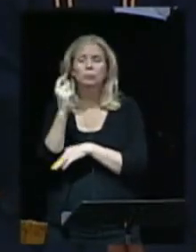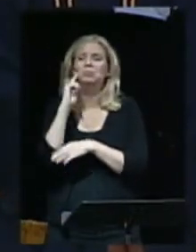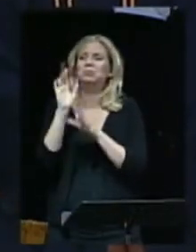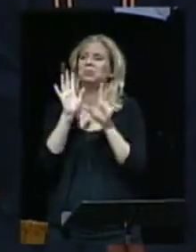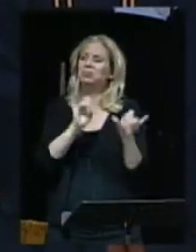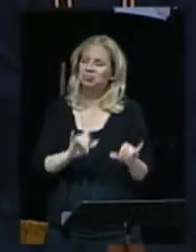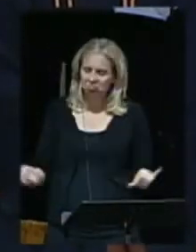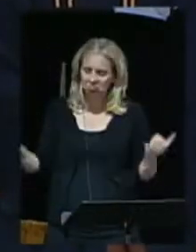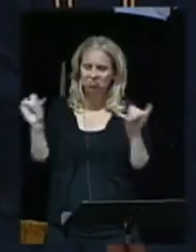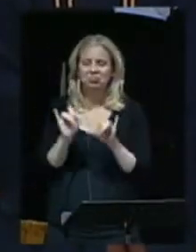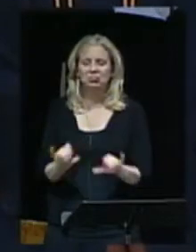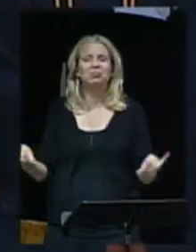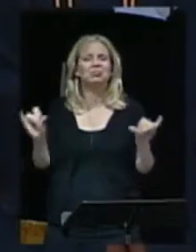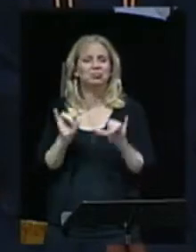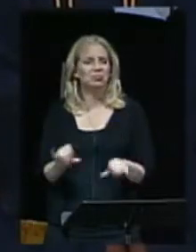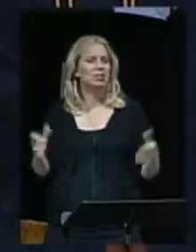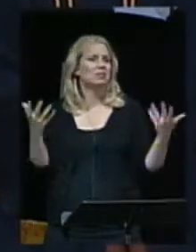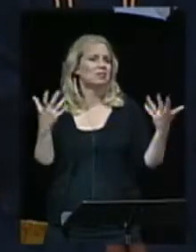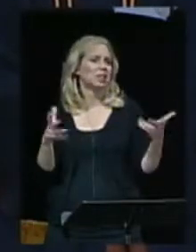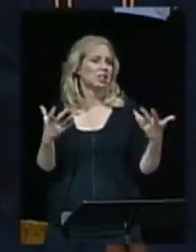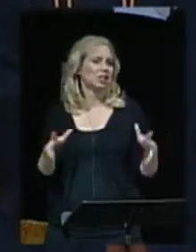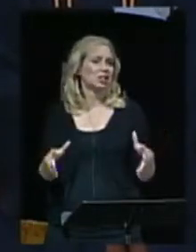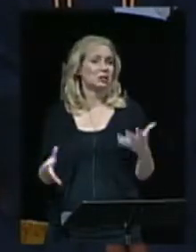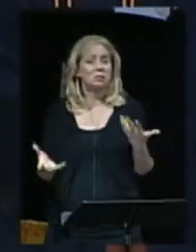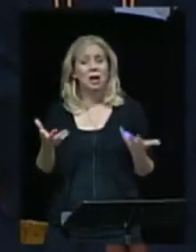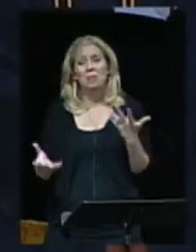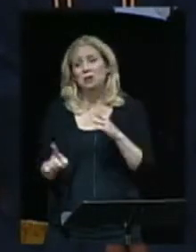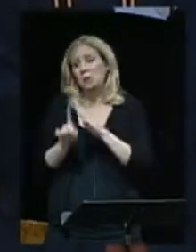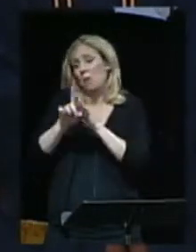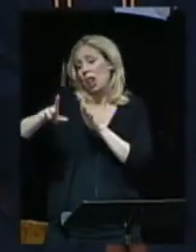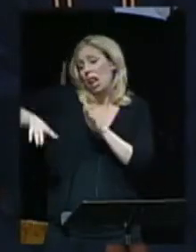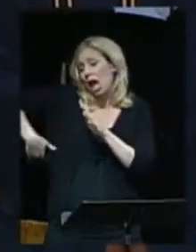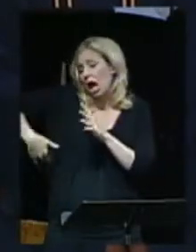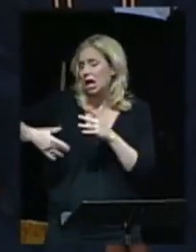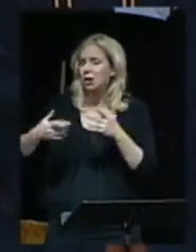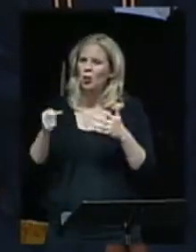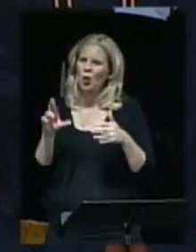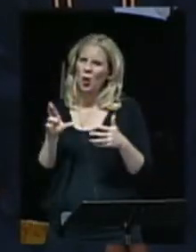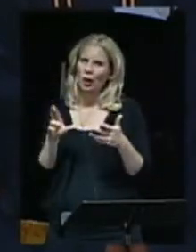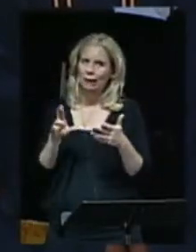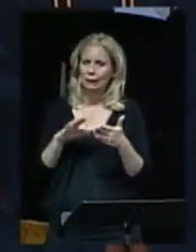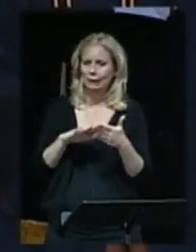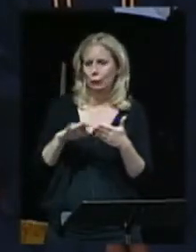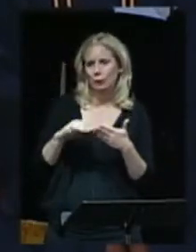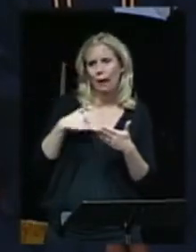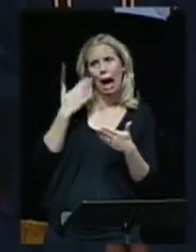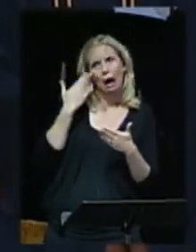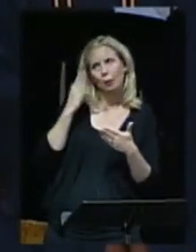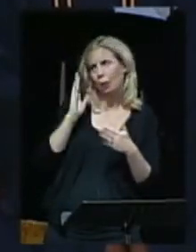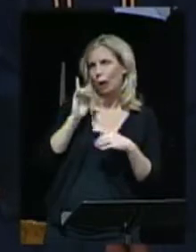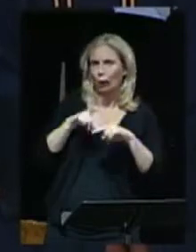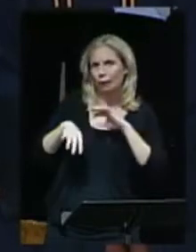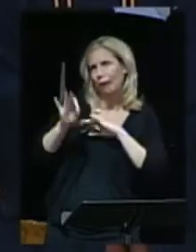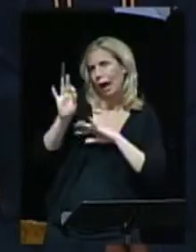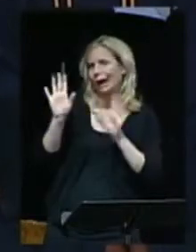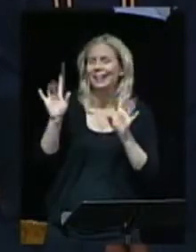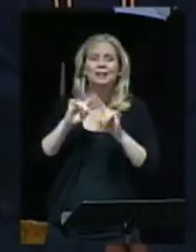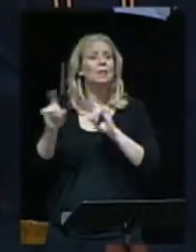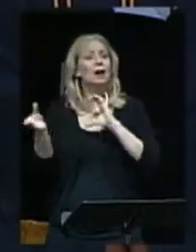places in the world. We were maybe late to a few classes or just used that as an excuse along the way, But compared to the